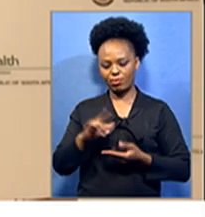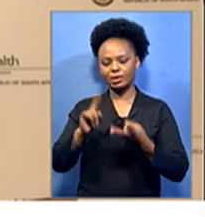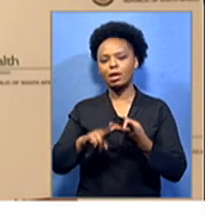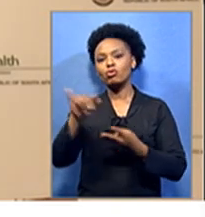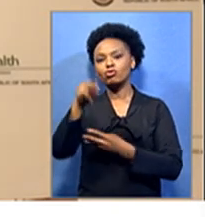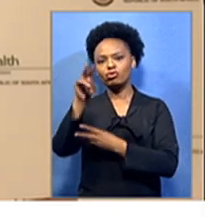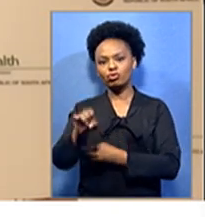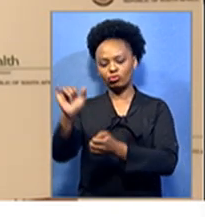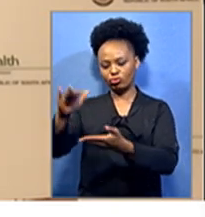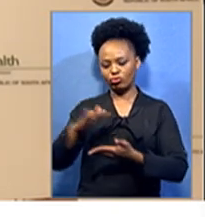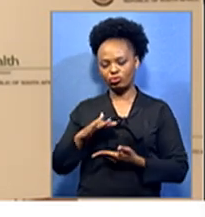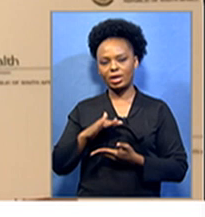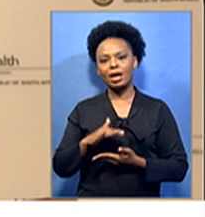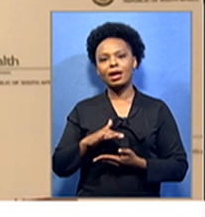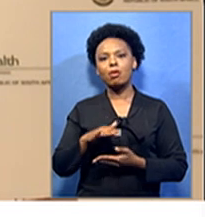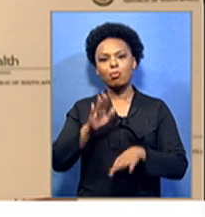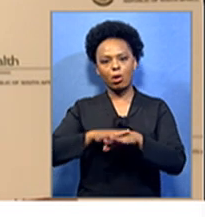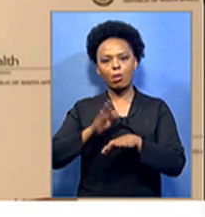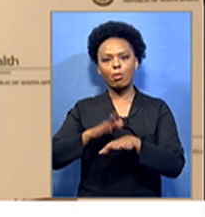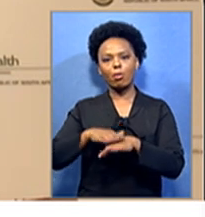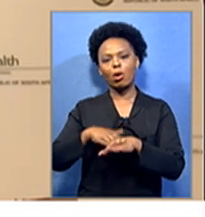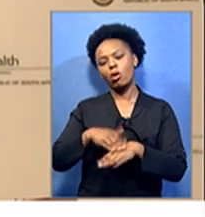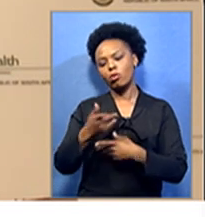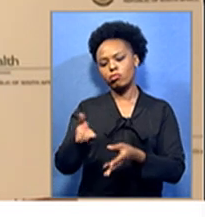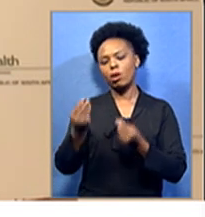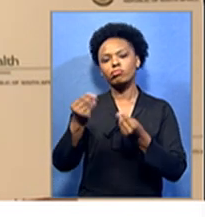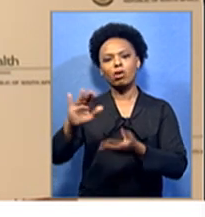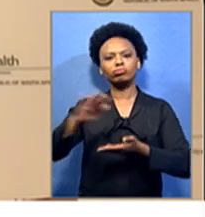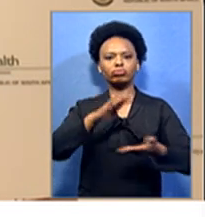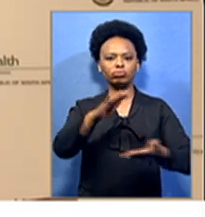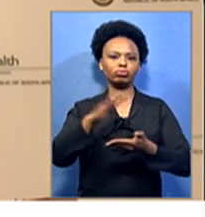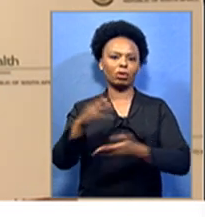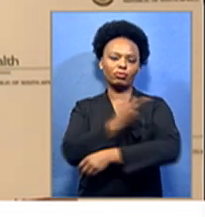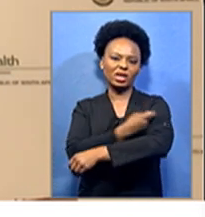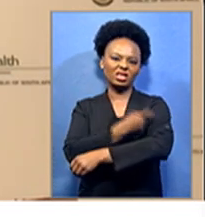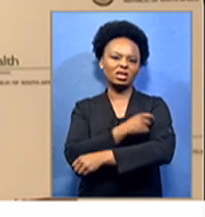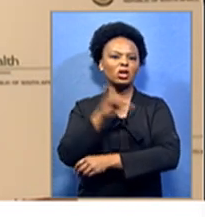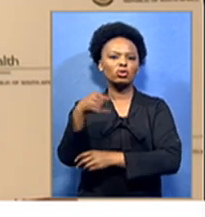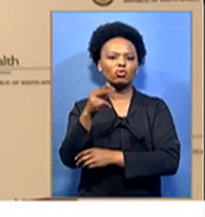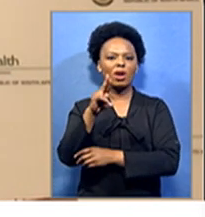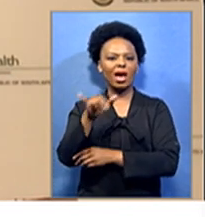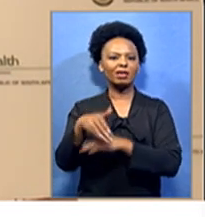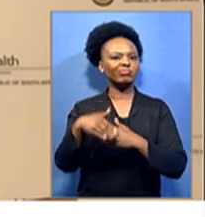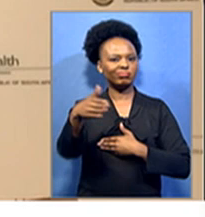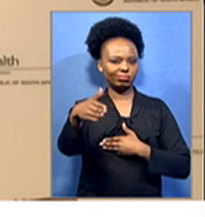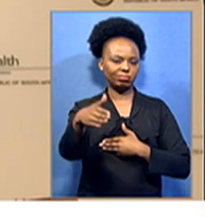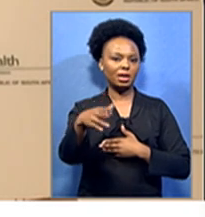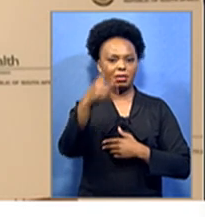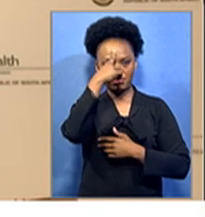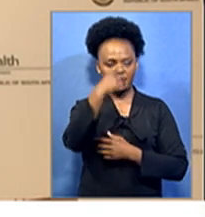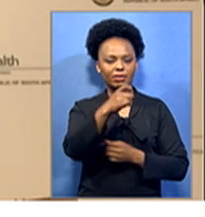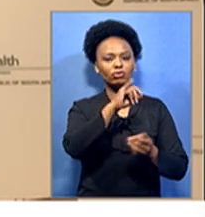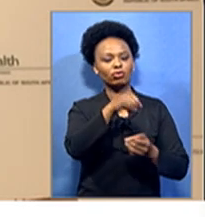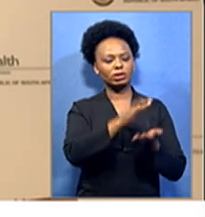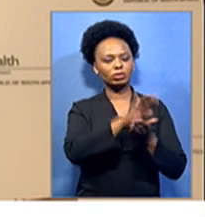start increasing beyond that from July onwards. And so we believe that the Johnson & Johnson consignment should be